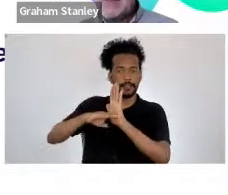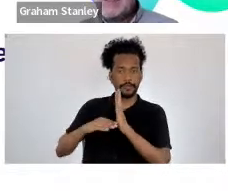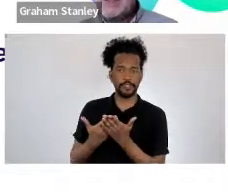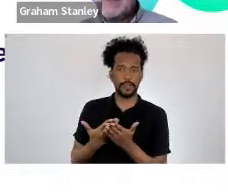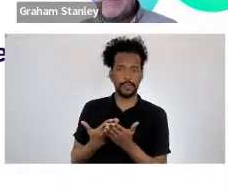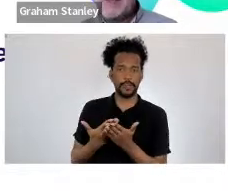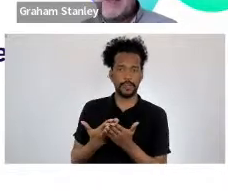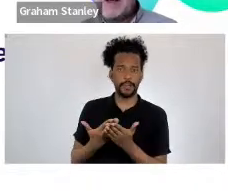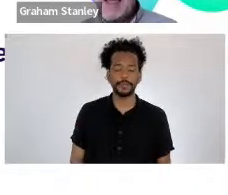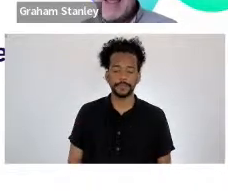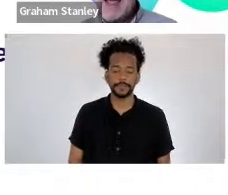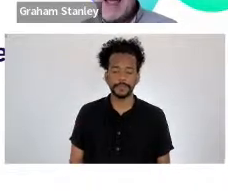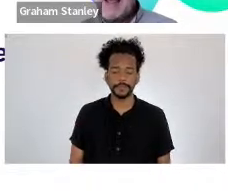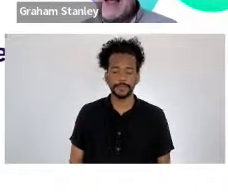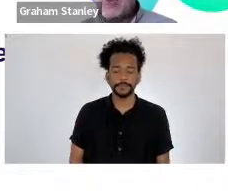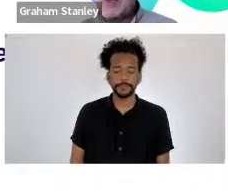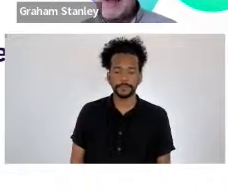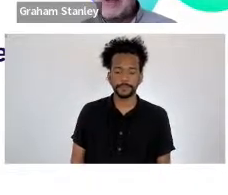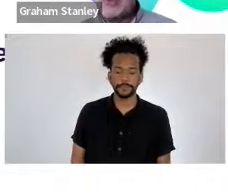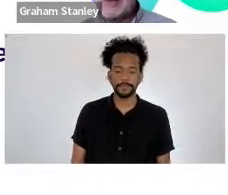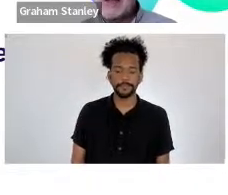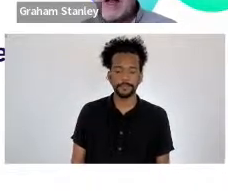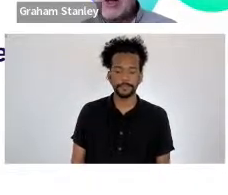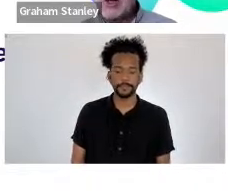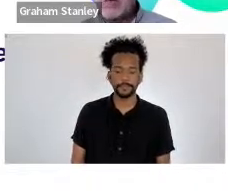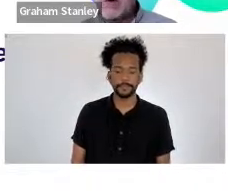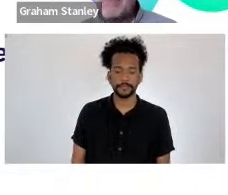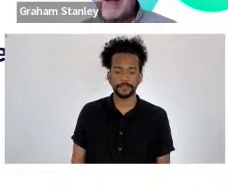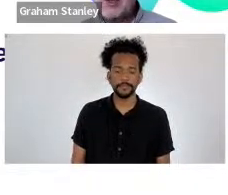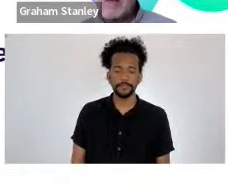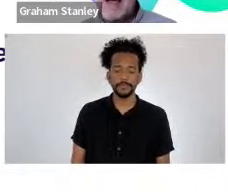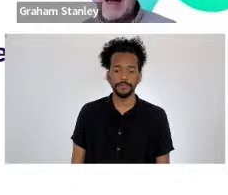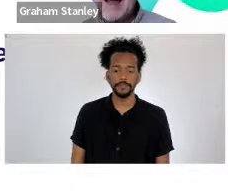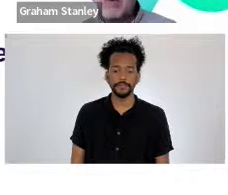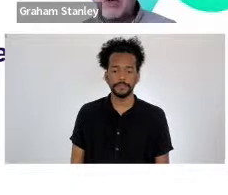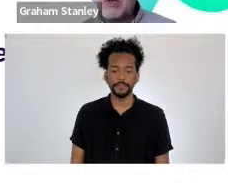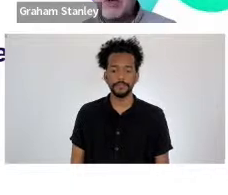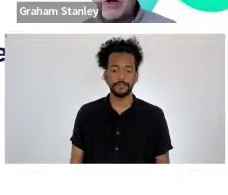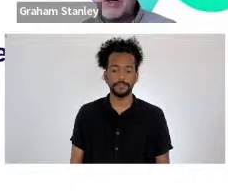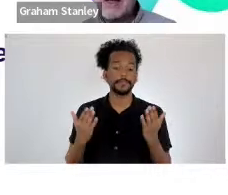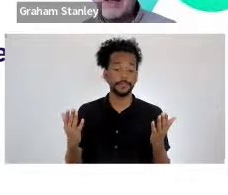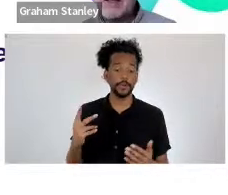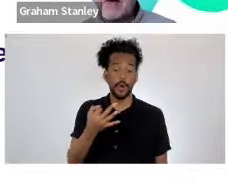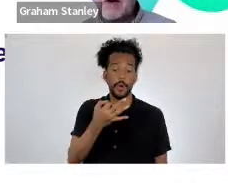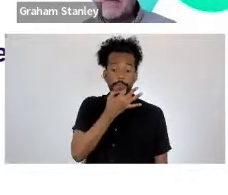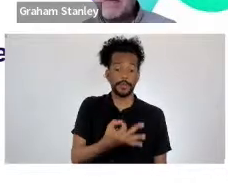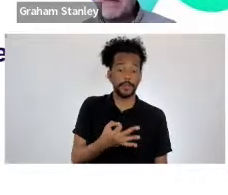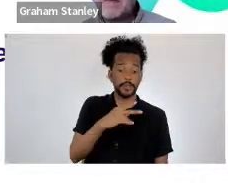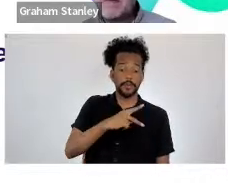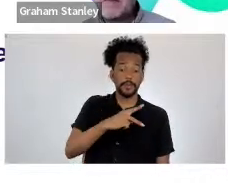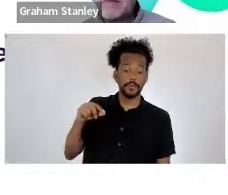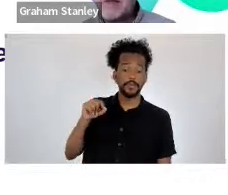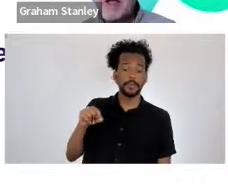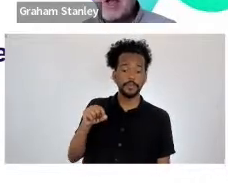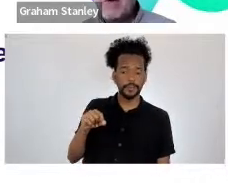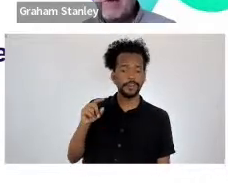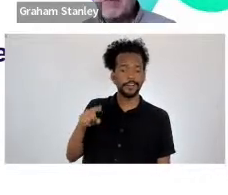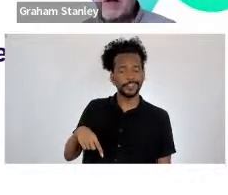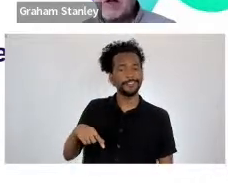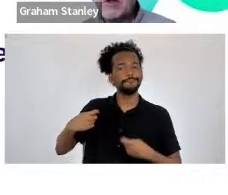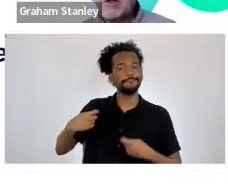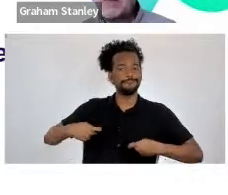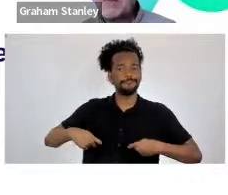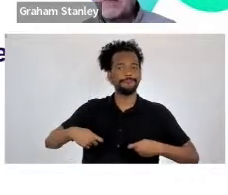So did teachers feel AI and automated translation will eventually make languages unnecessary? Here